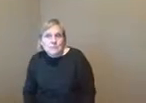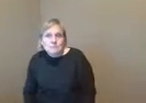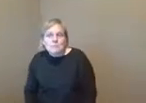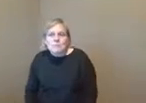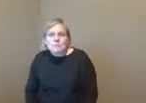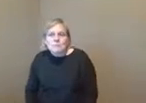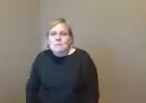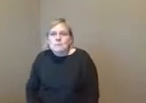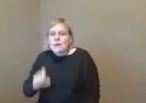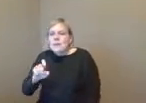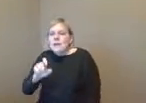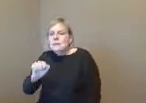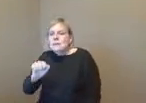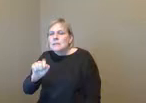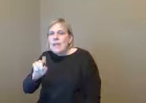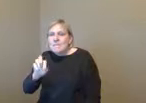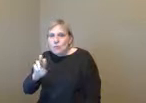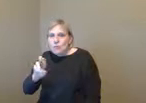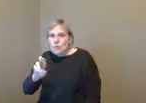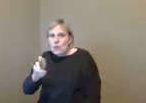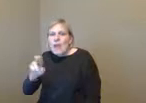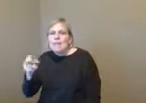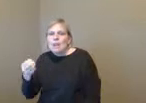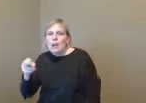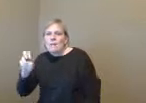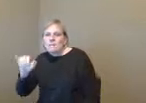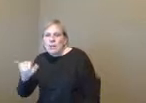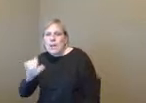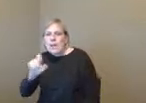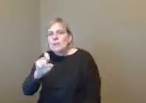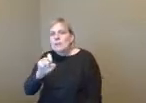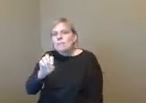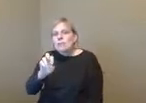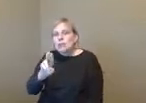Okay, and we have Xavier and then Harvey. So Xavier.